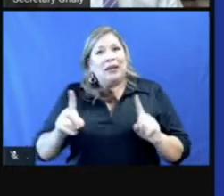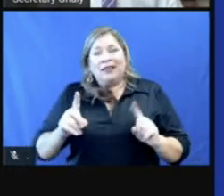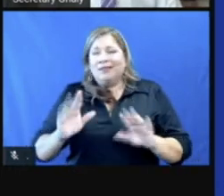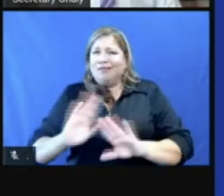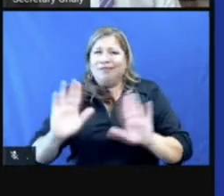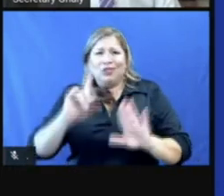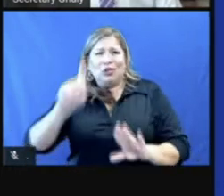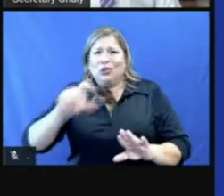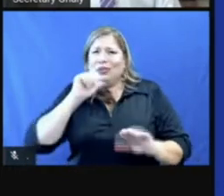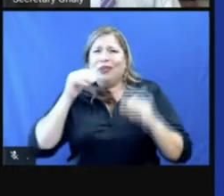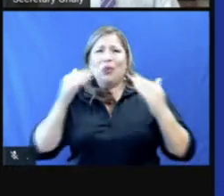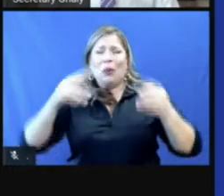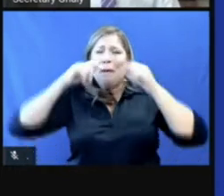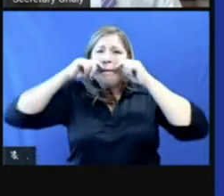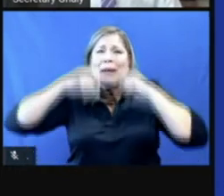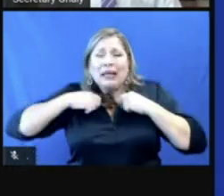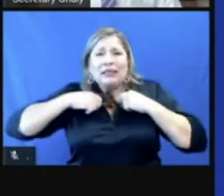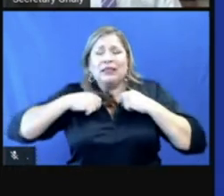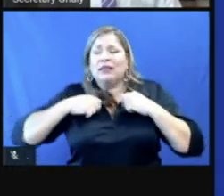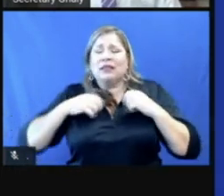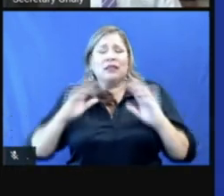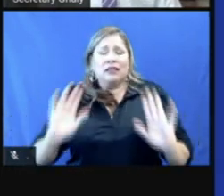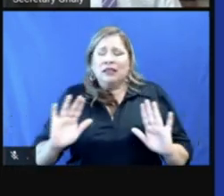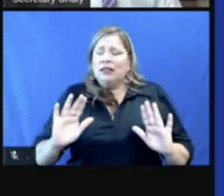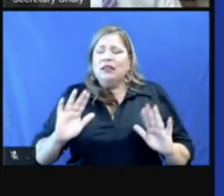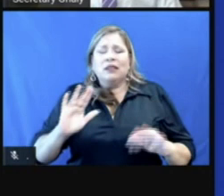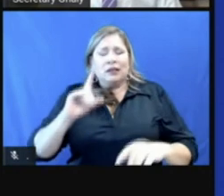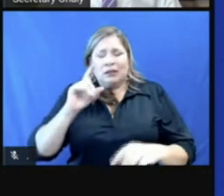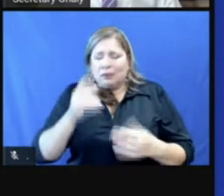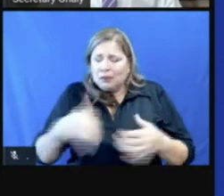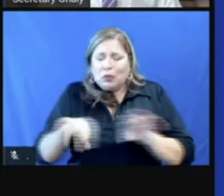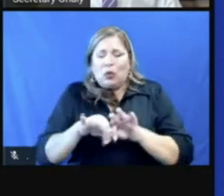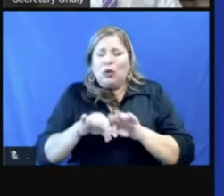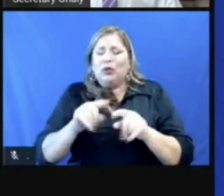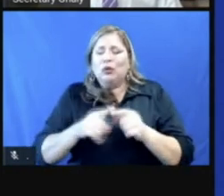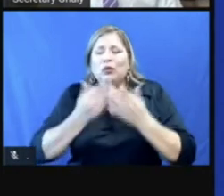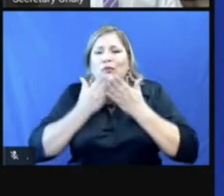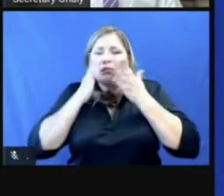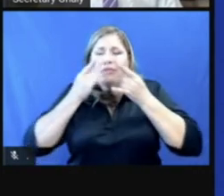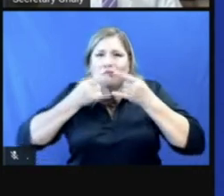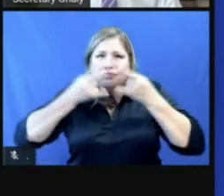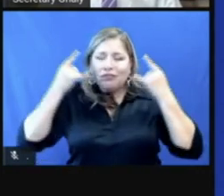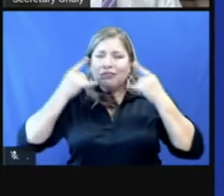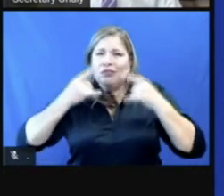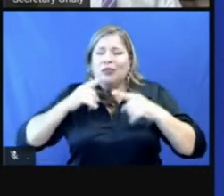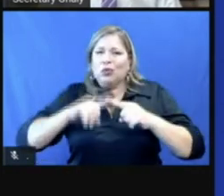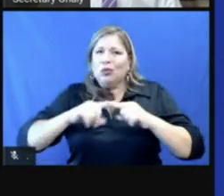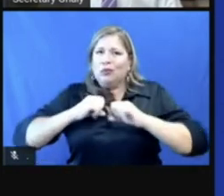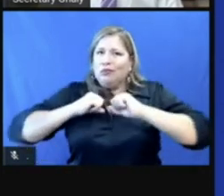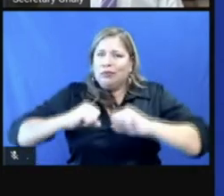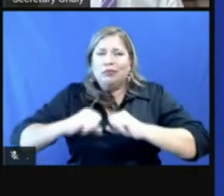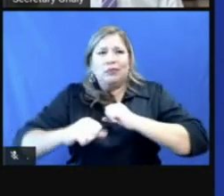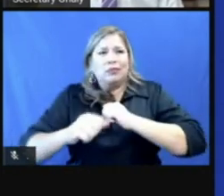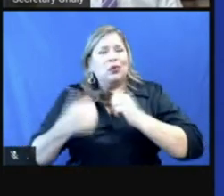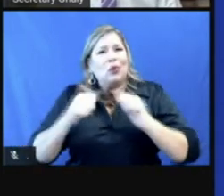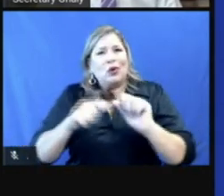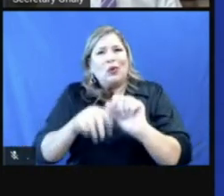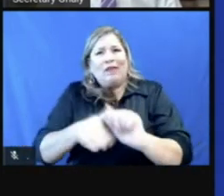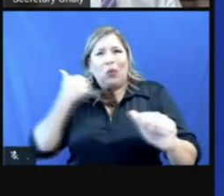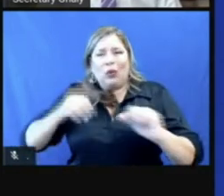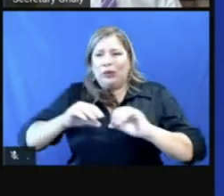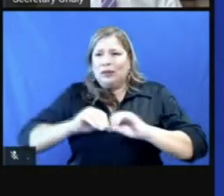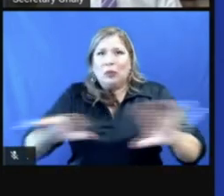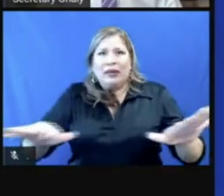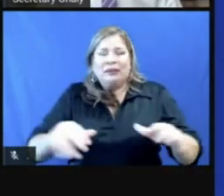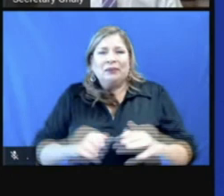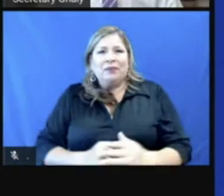your mask, enjoy your meal. It's time to keep it up and make sure we do what we can to prevent the spread. Activities that